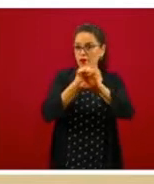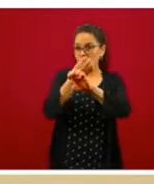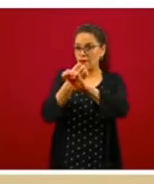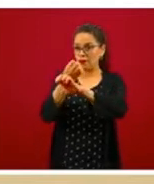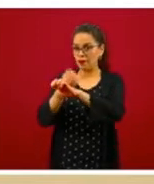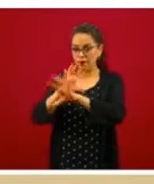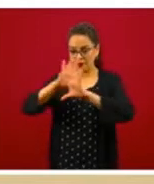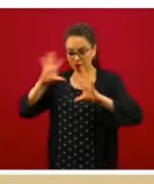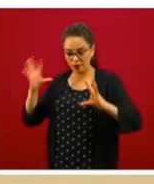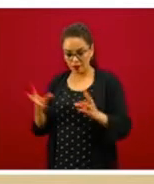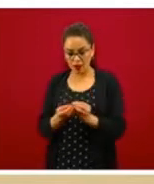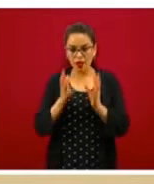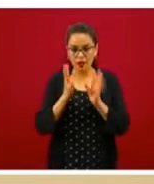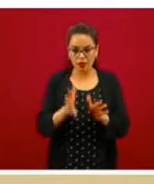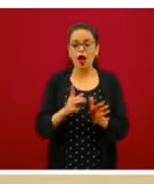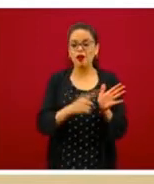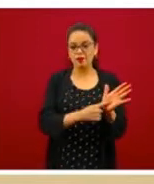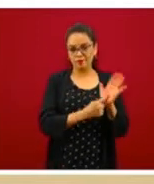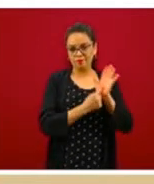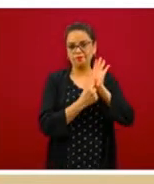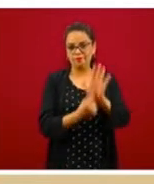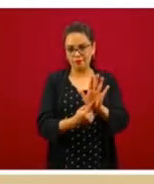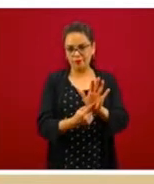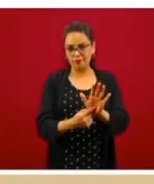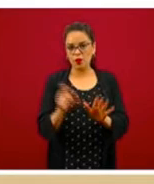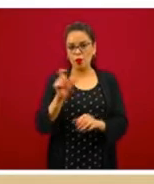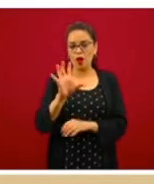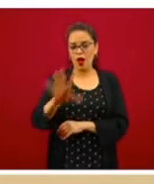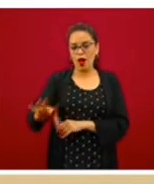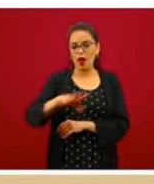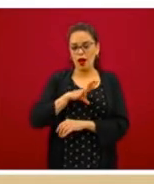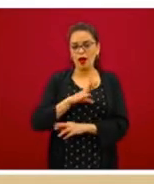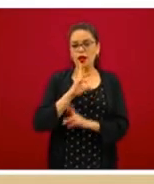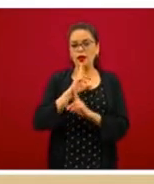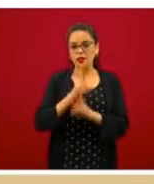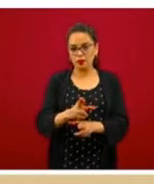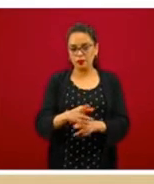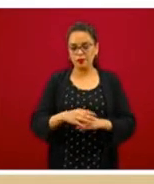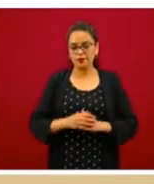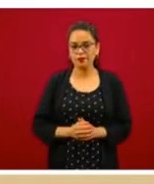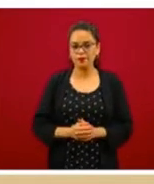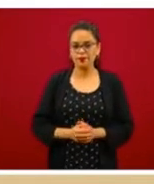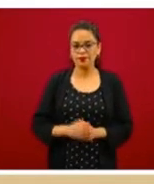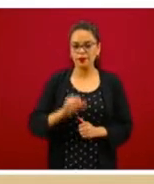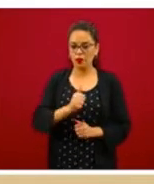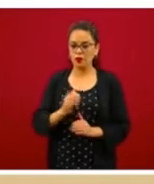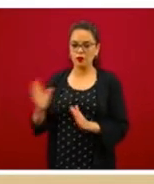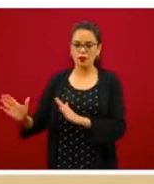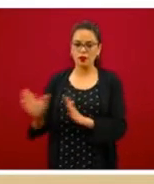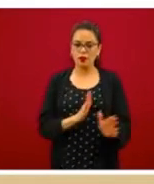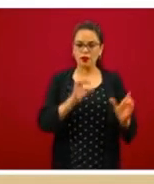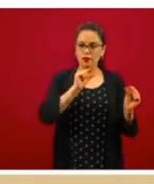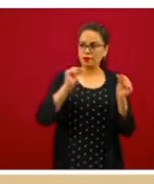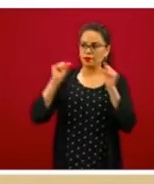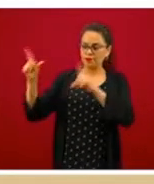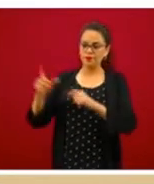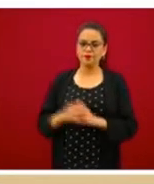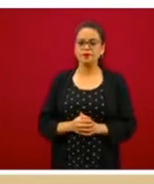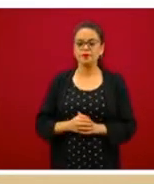They are being studied. We shouldn't forget that These are part of the